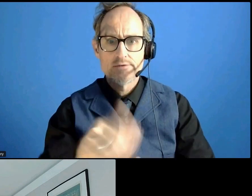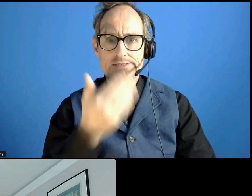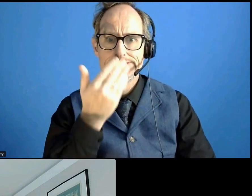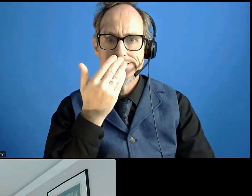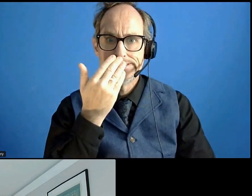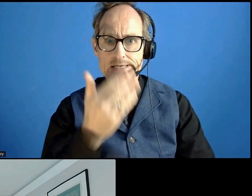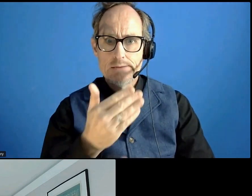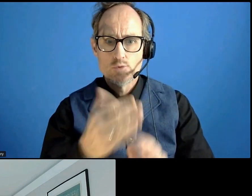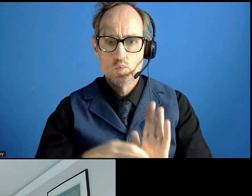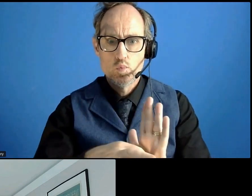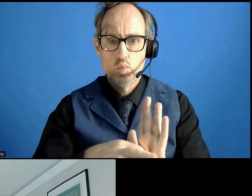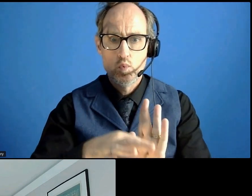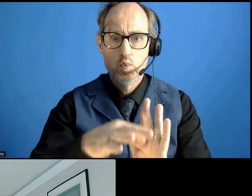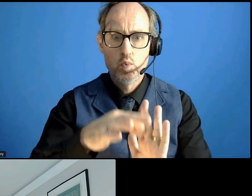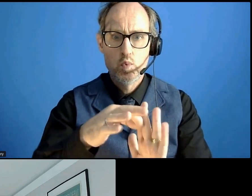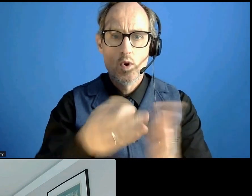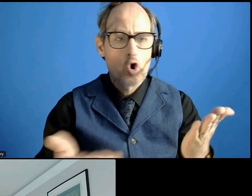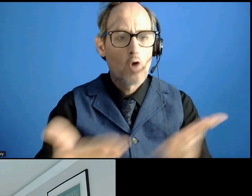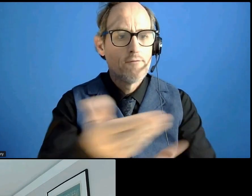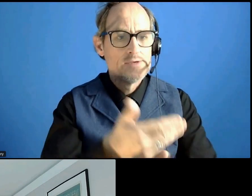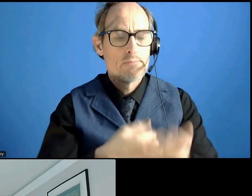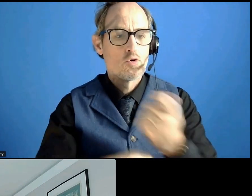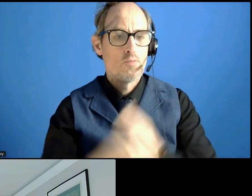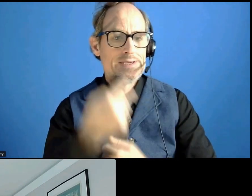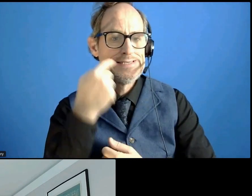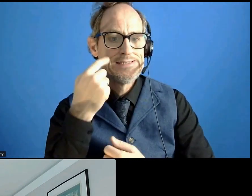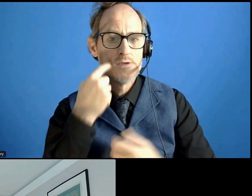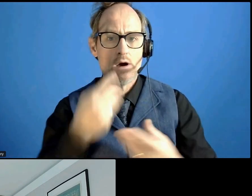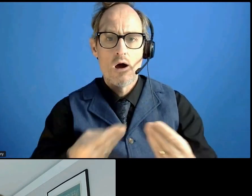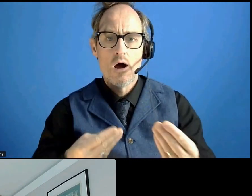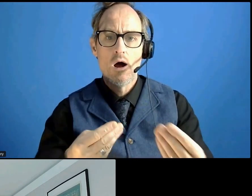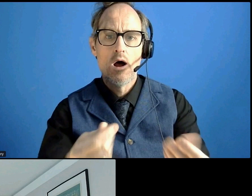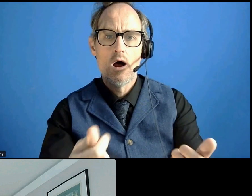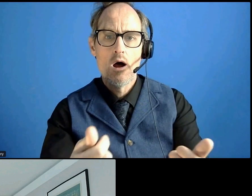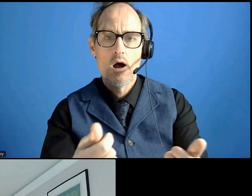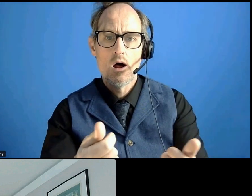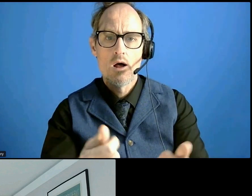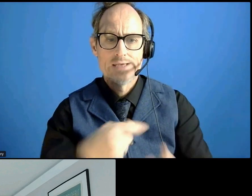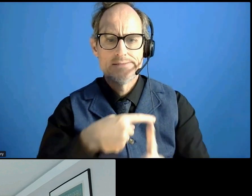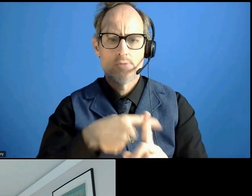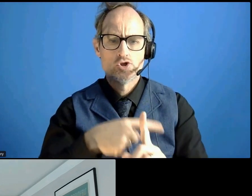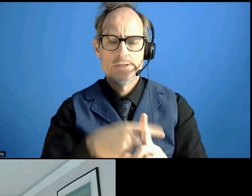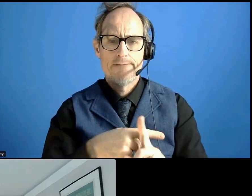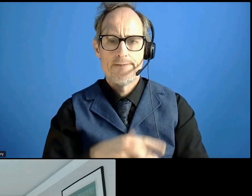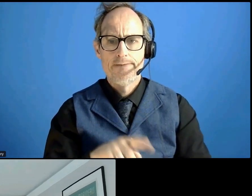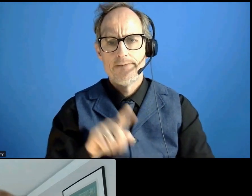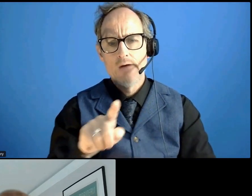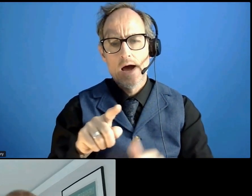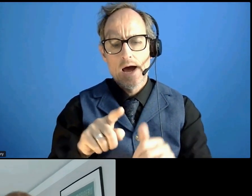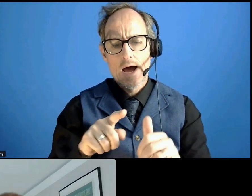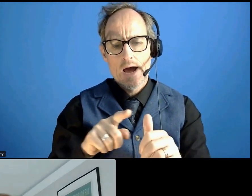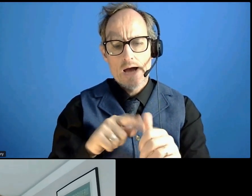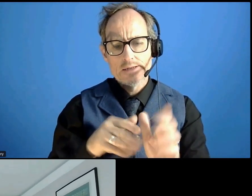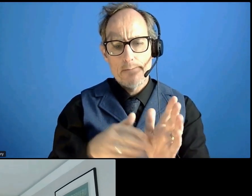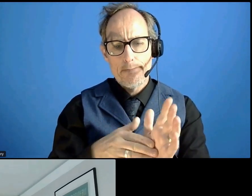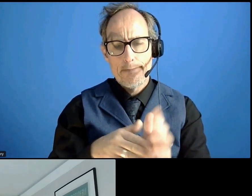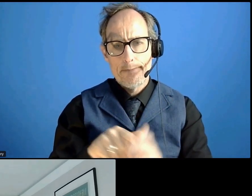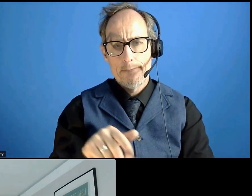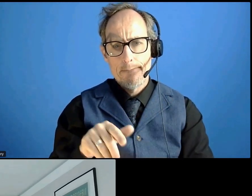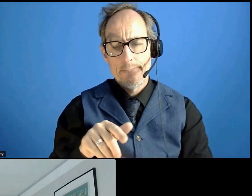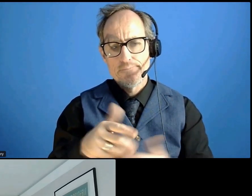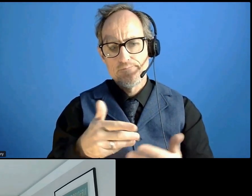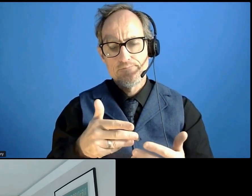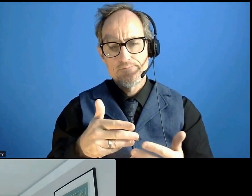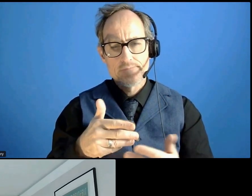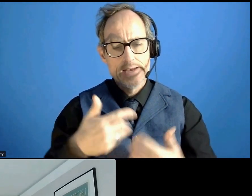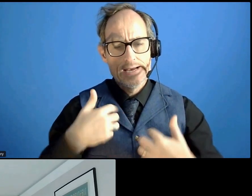these conversations. Yeah, fantastic. It was interesting what you were saying there about having